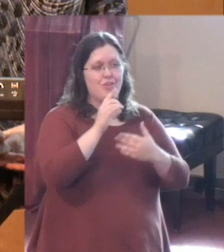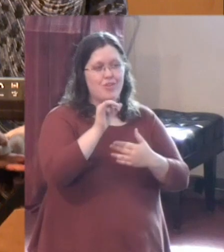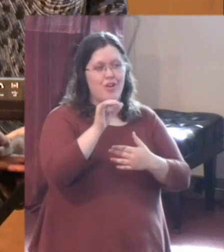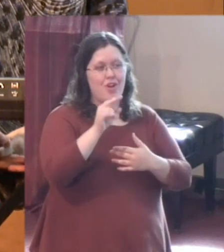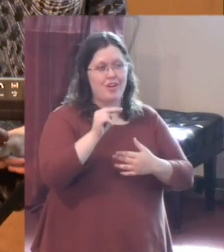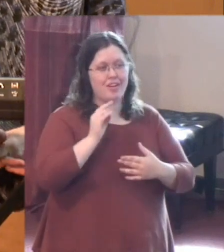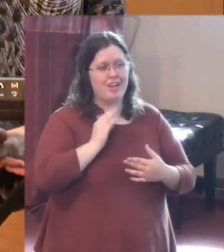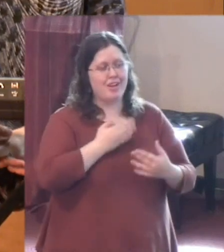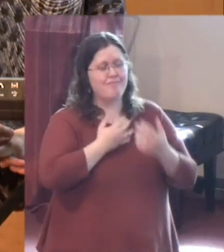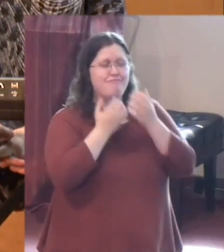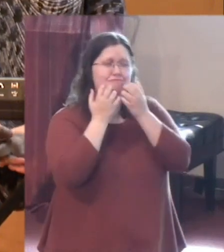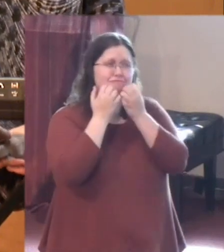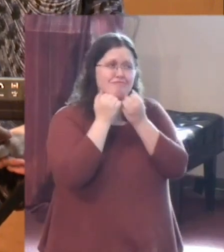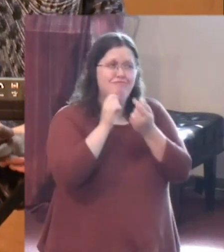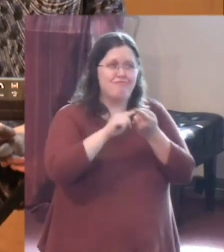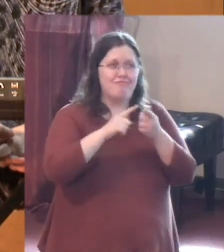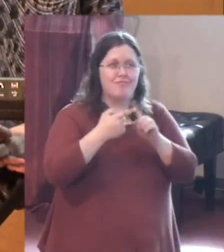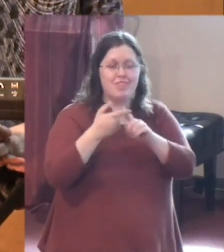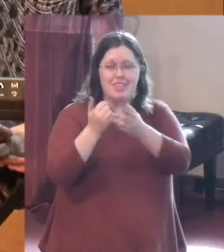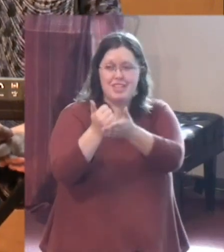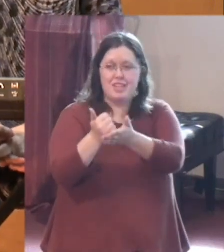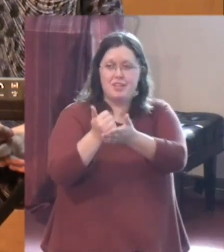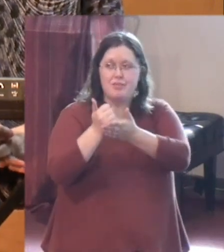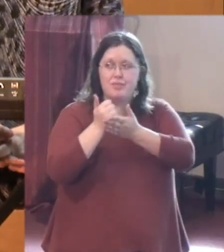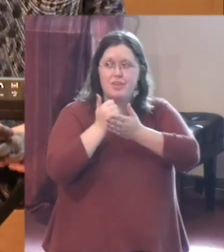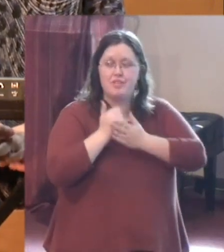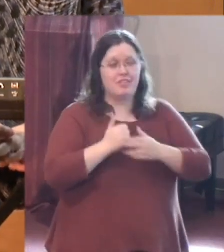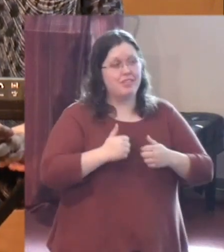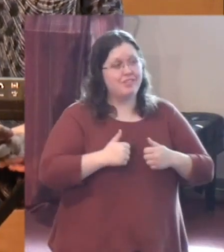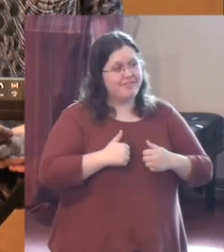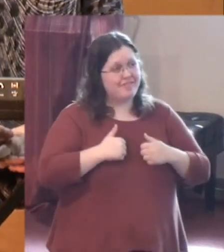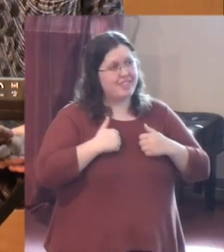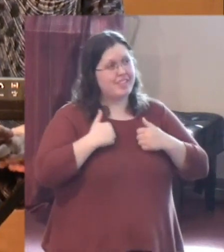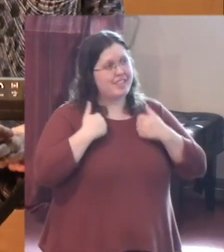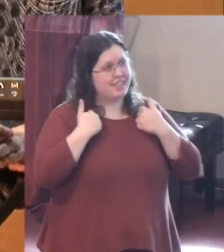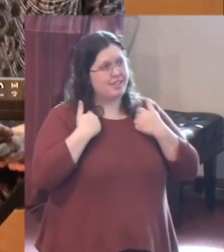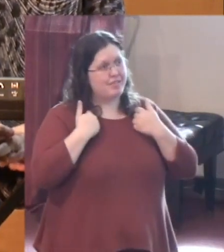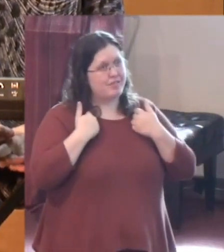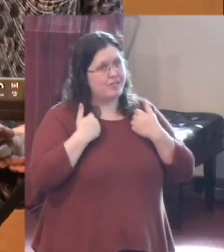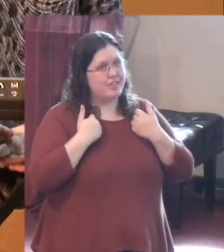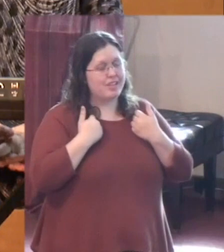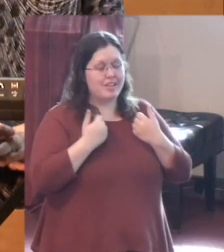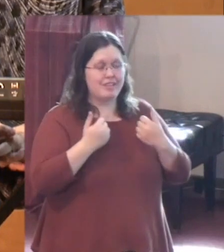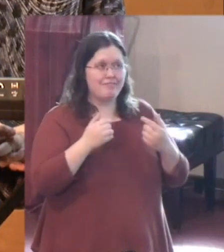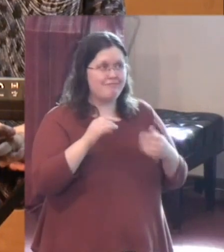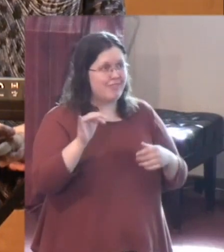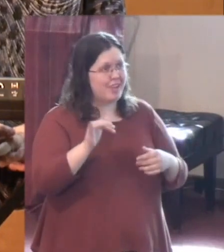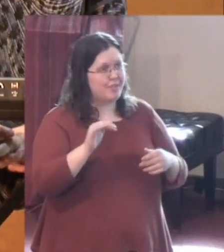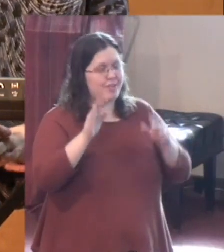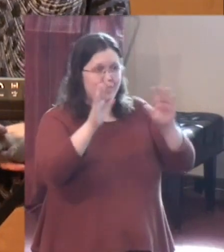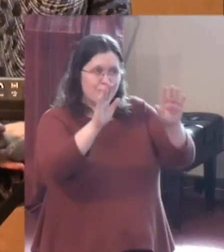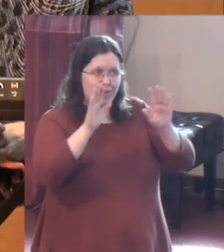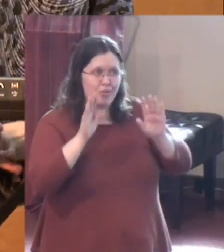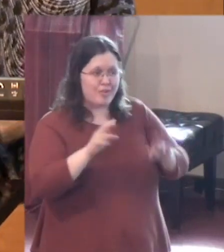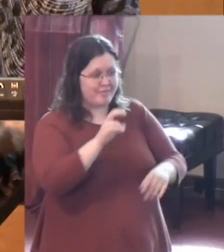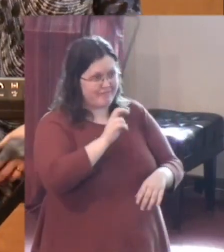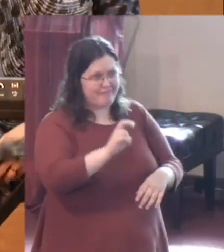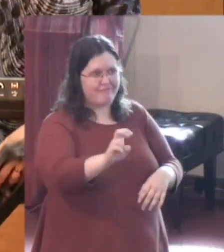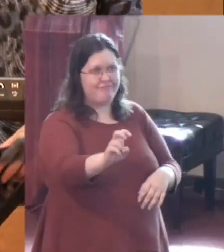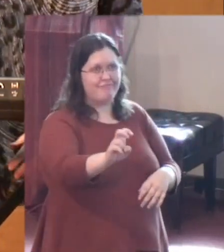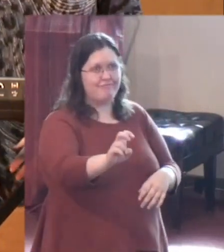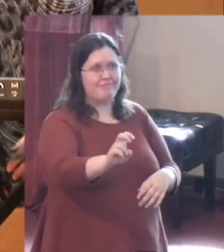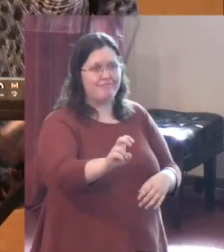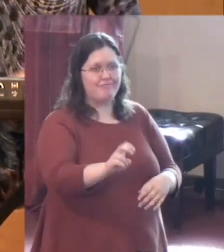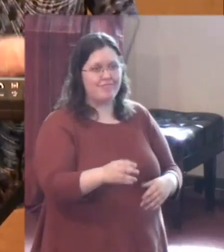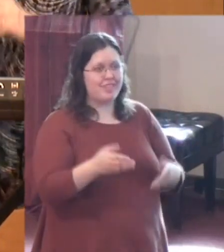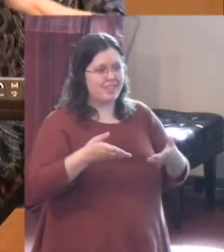our precious, precious friend, for helping us to live our lives as a great adventure. And so